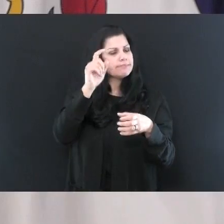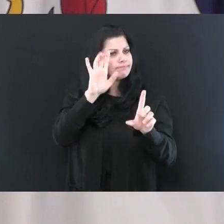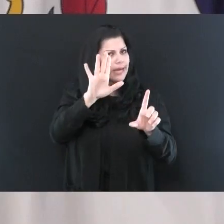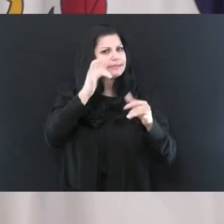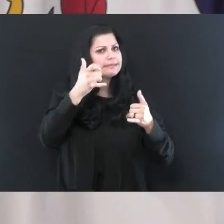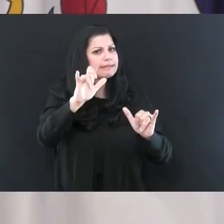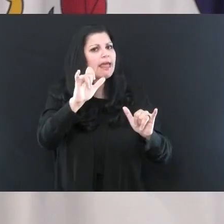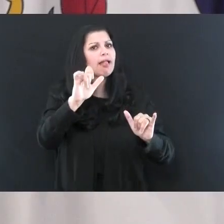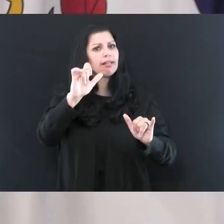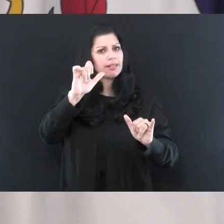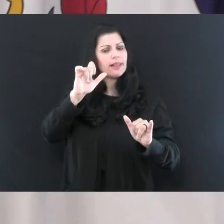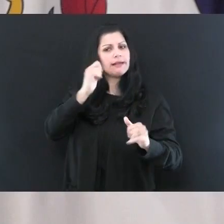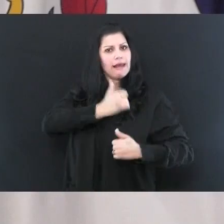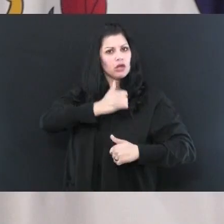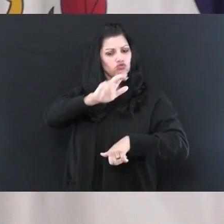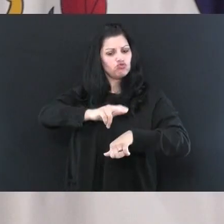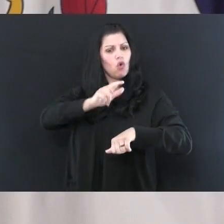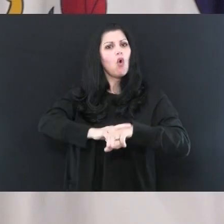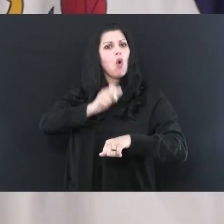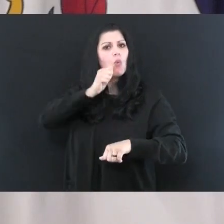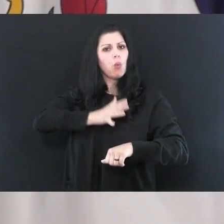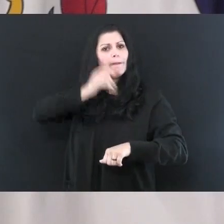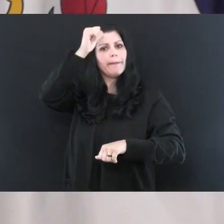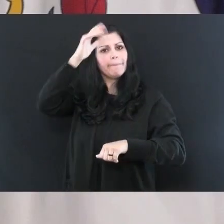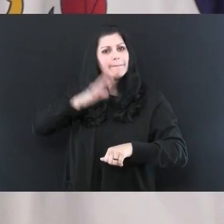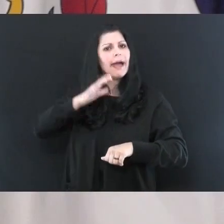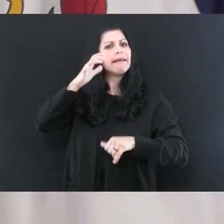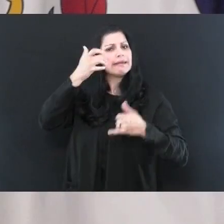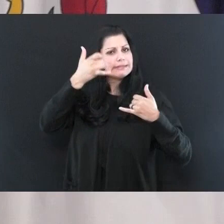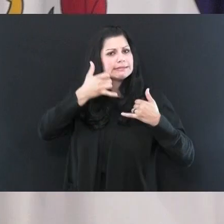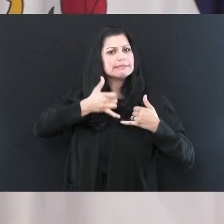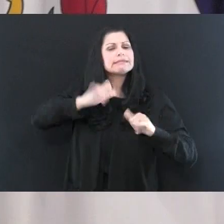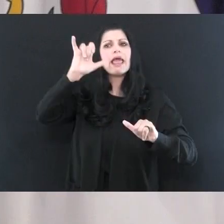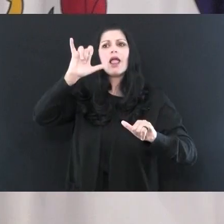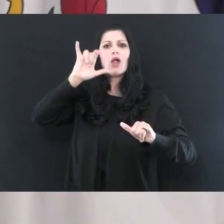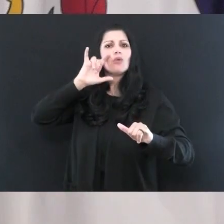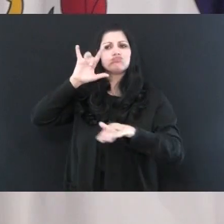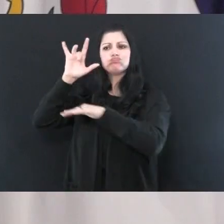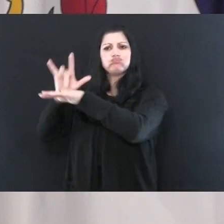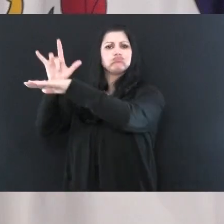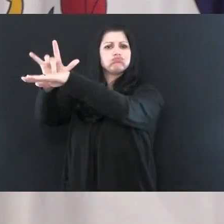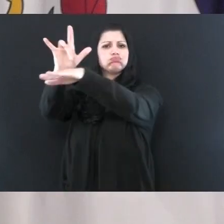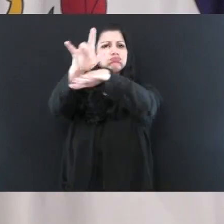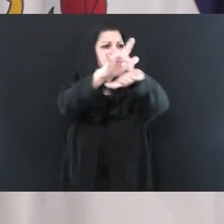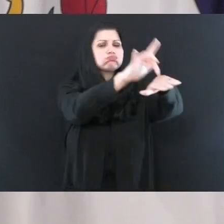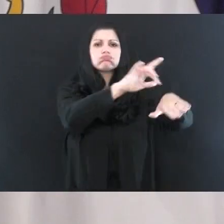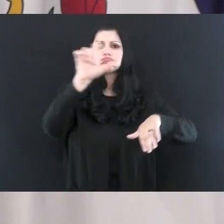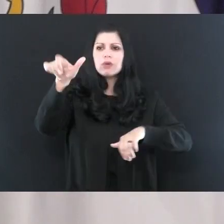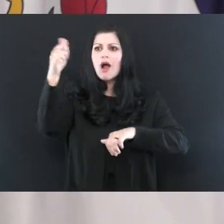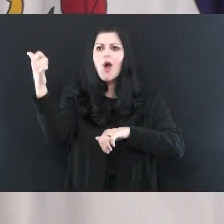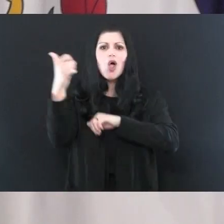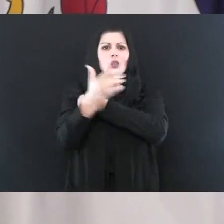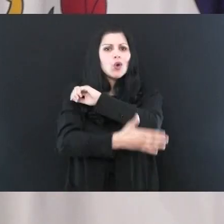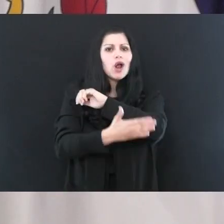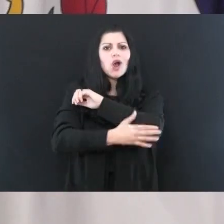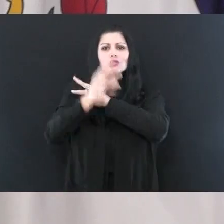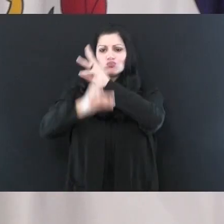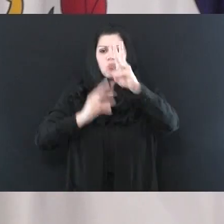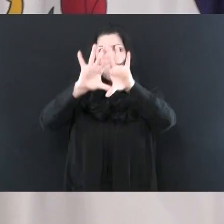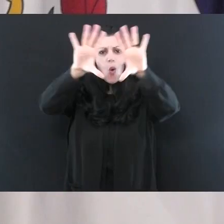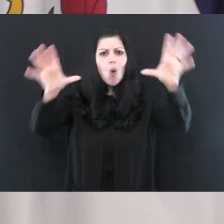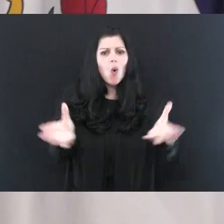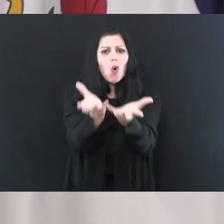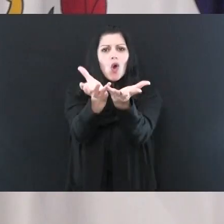men and women from our National Guard. And I want you to keep all those people and their families in your thoughts, your prayers always.